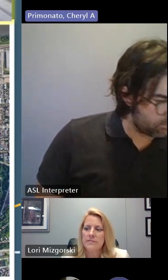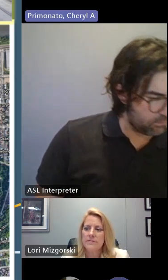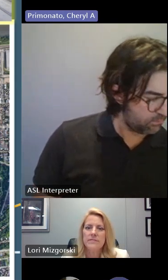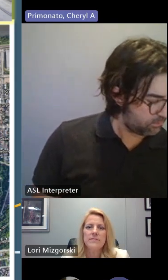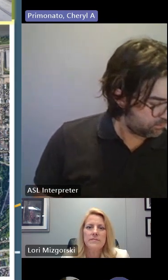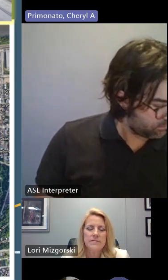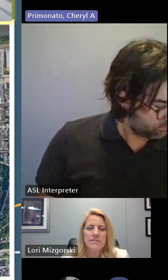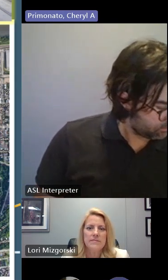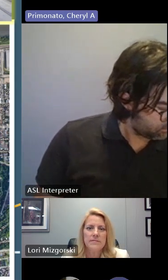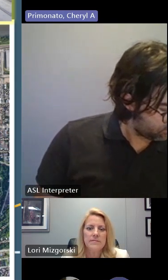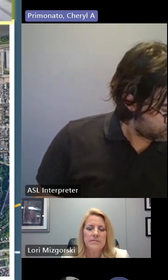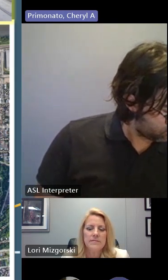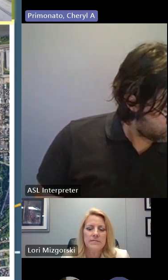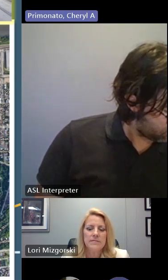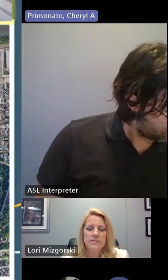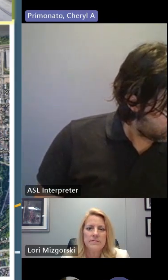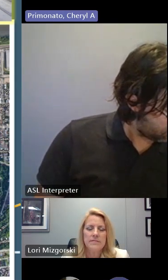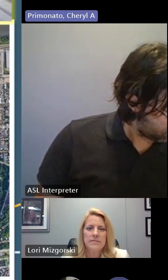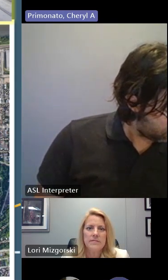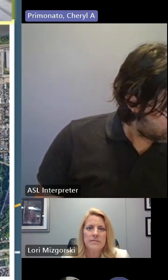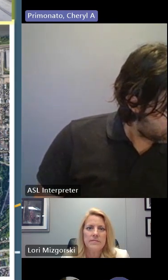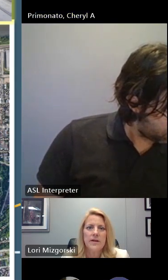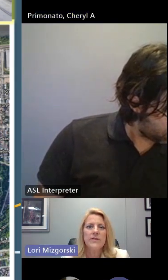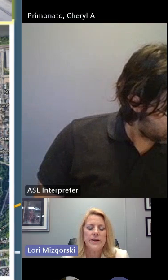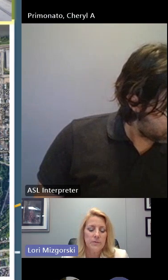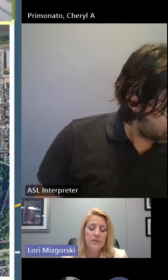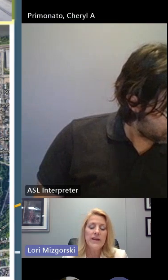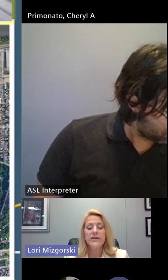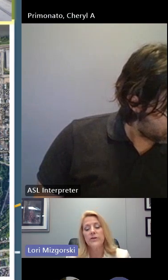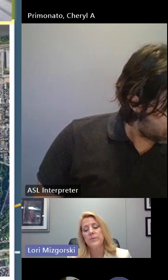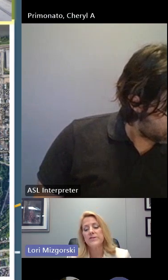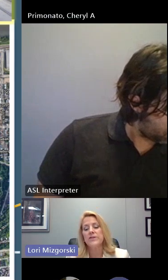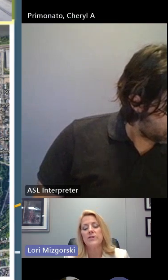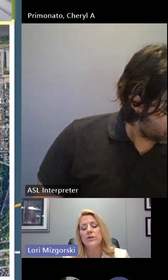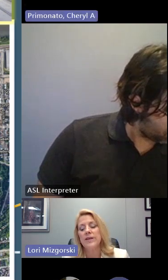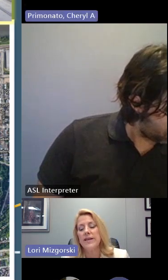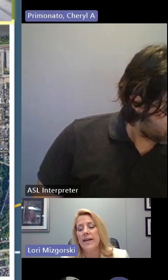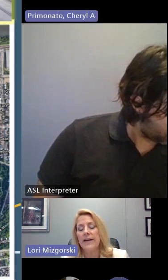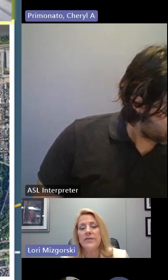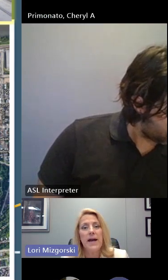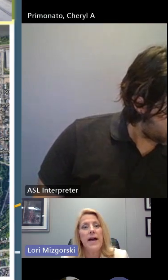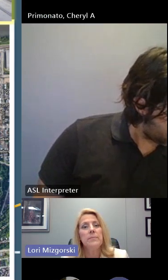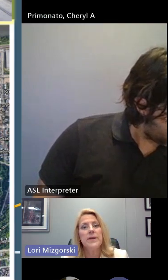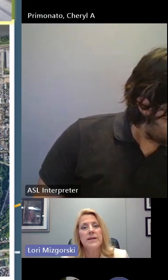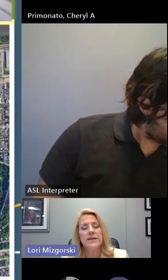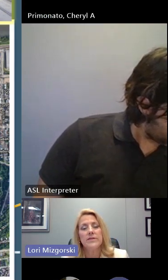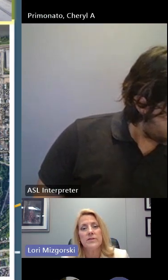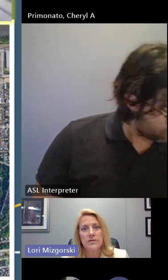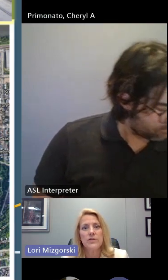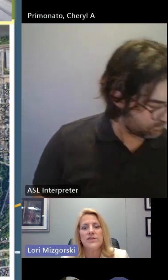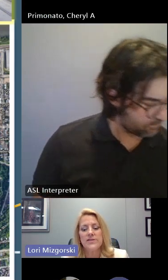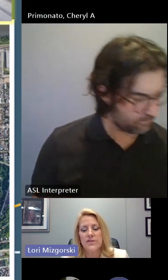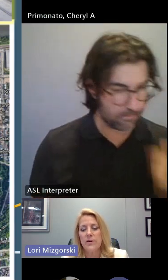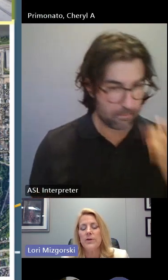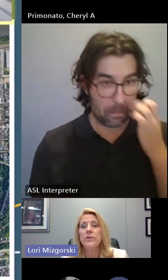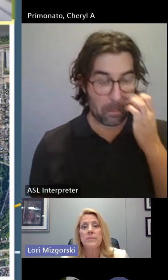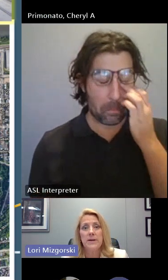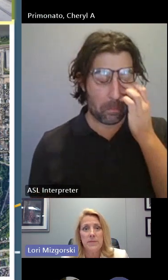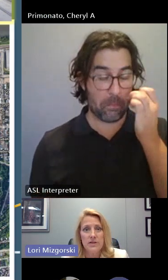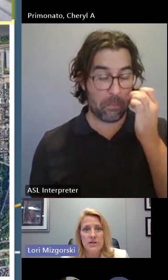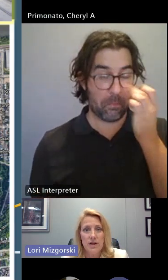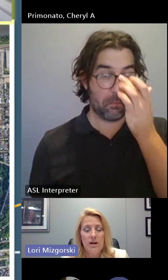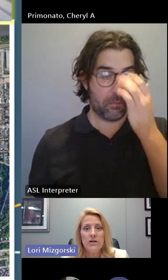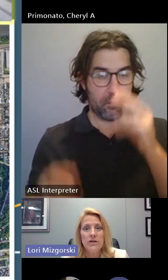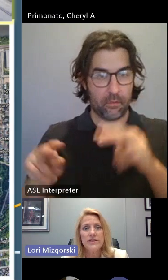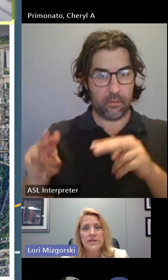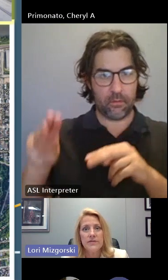that we aren't, putting that strain on them either. Okay, well, thank you, because looking at the map, it looks as though it would